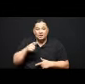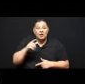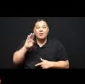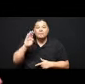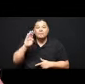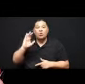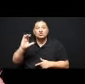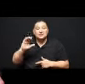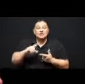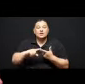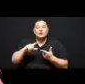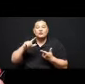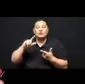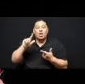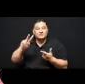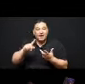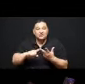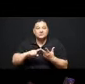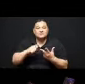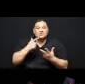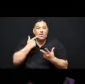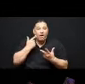Las Vegas, Laughlin.